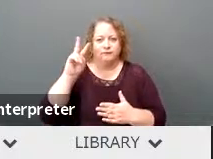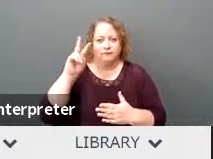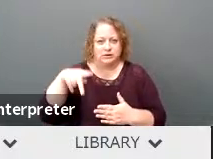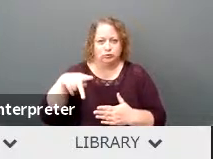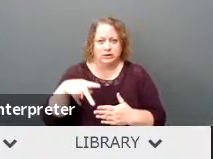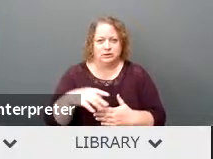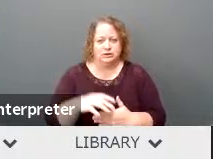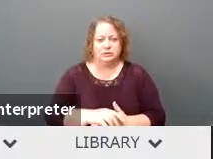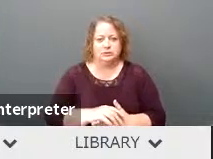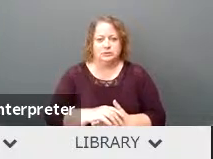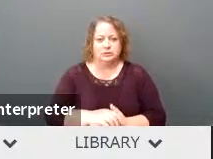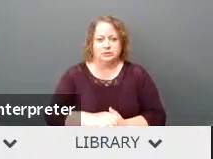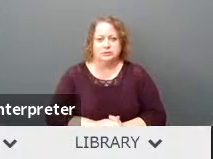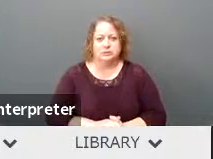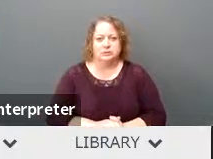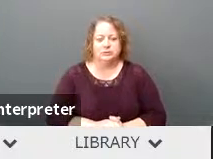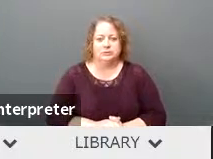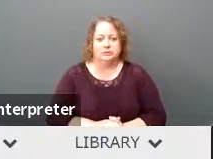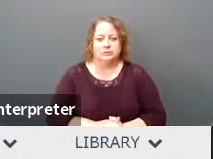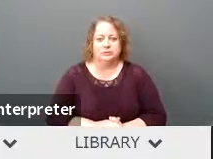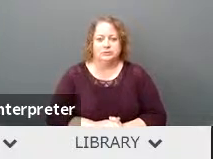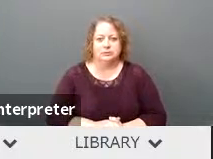nominations.